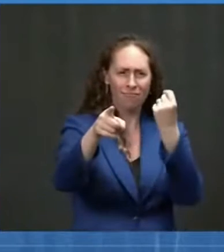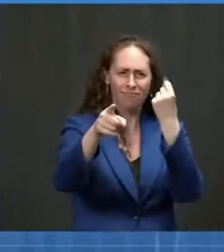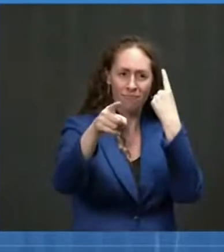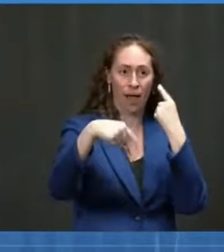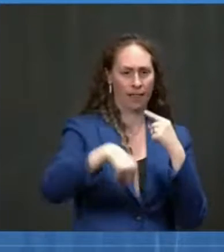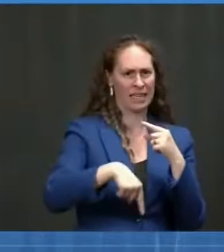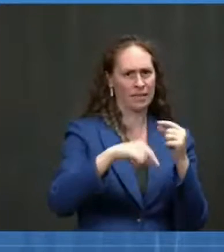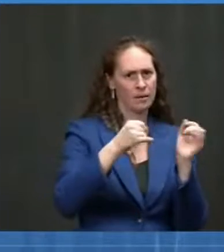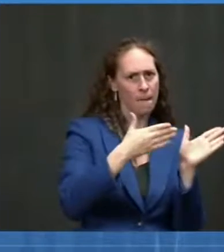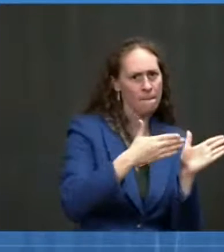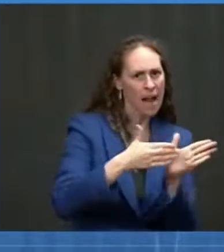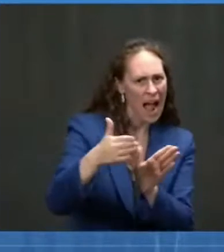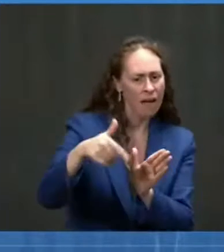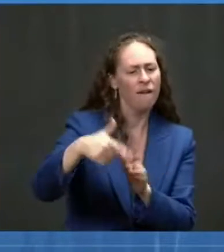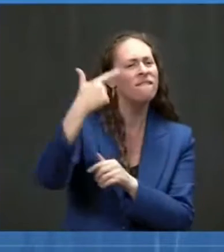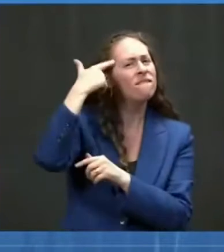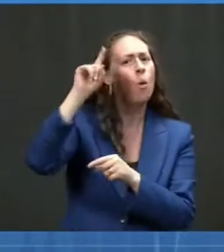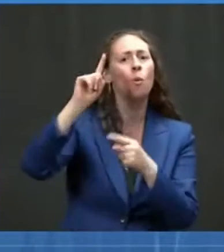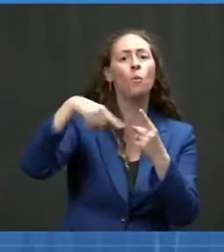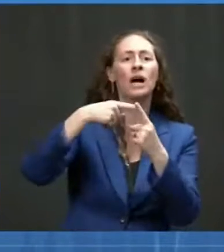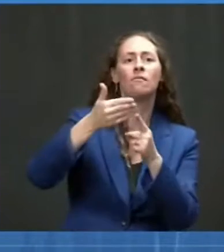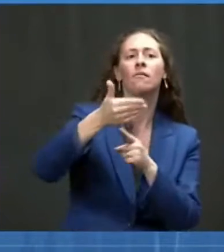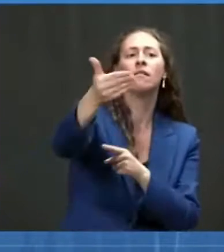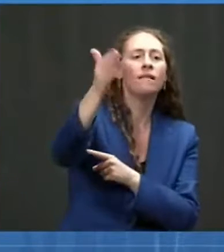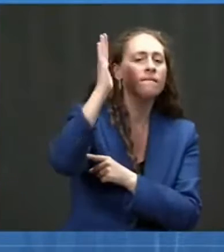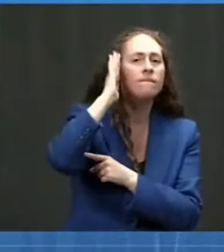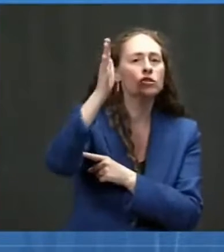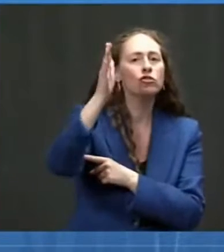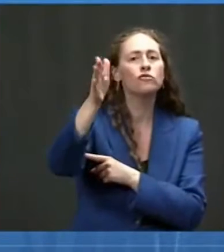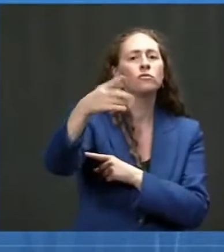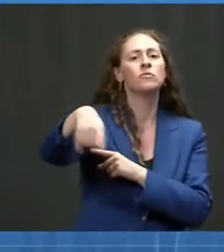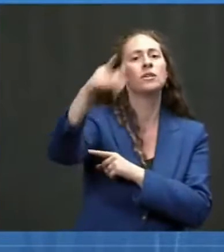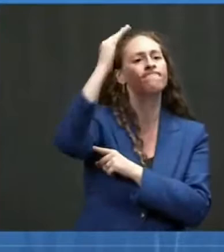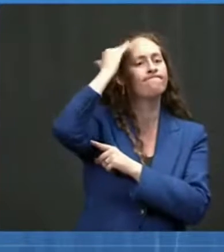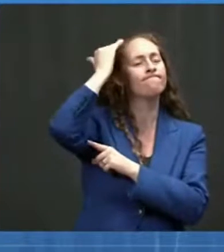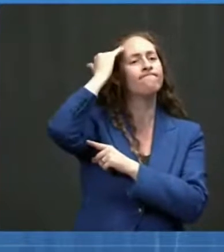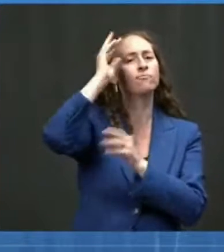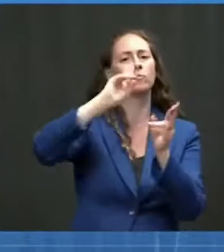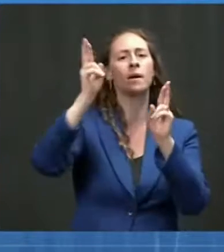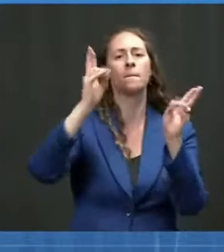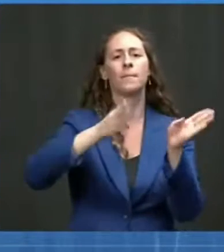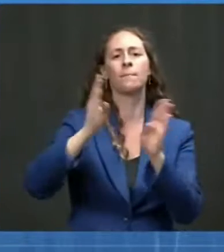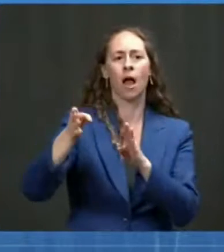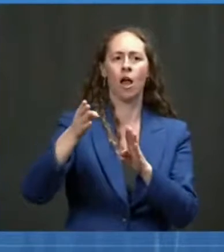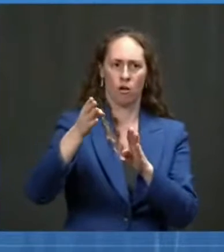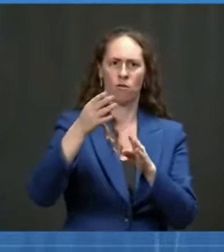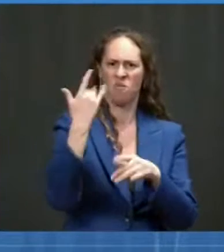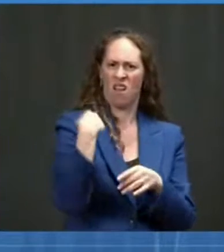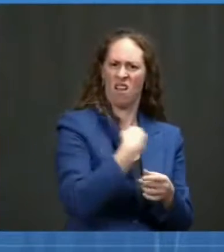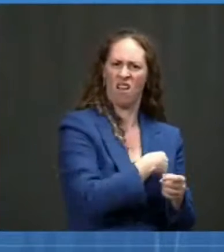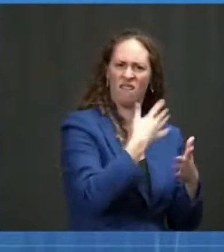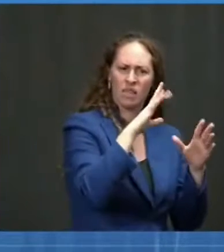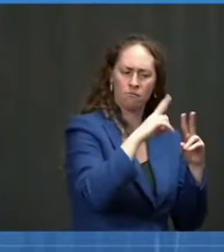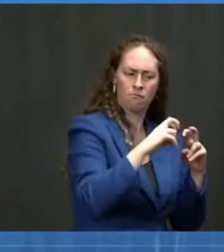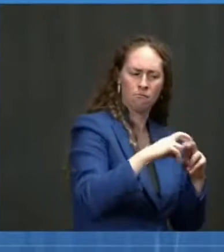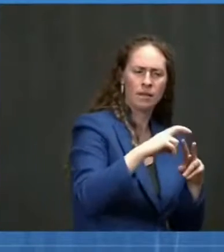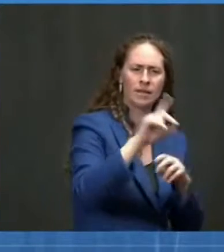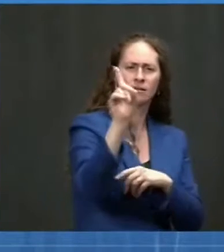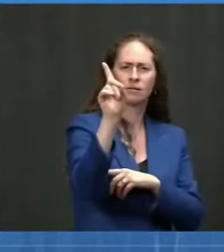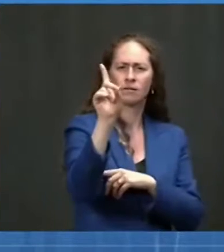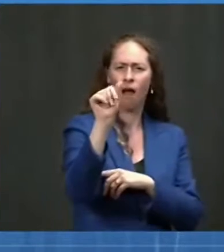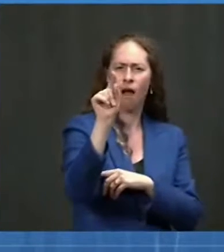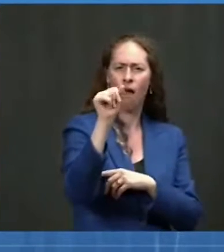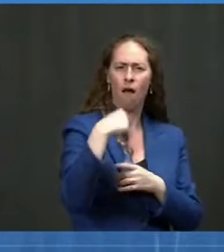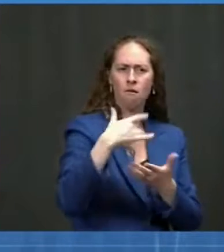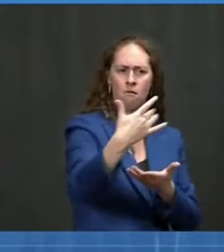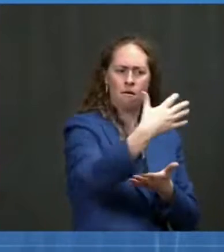future, and it's based on an assessment of data, including recent data that we have just come across in over the last few days. We